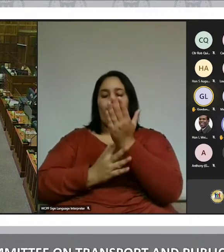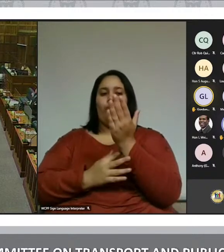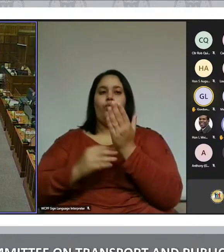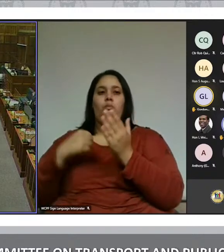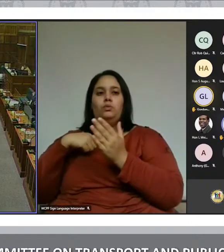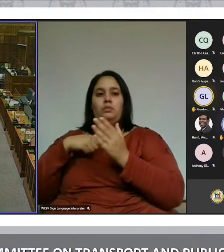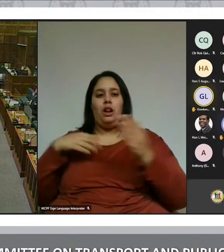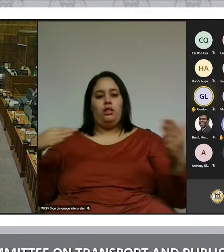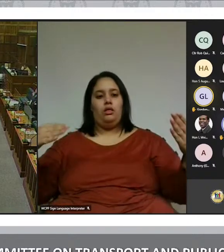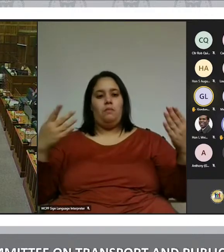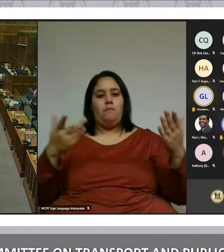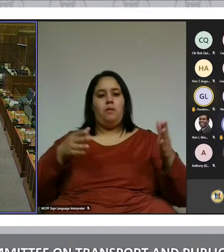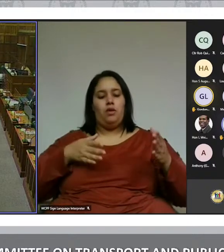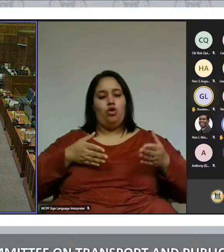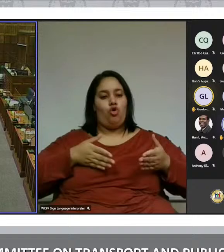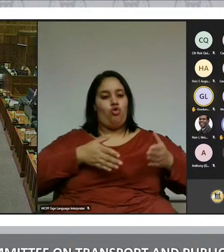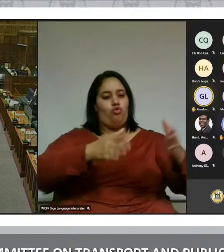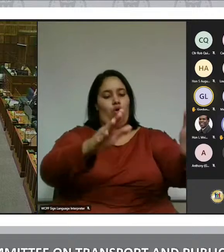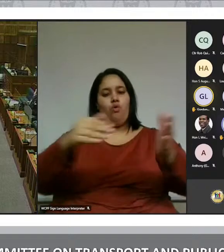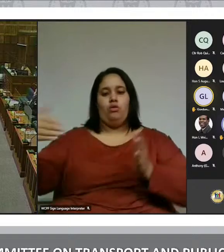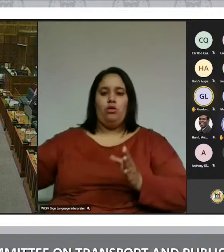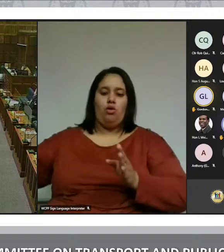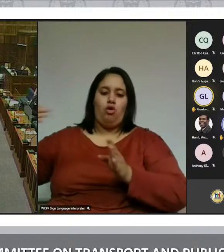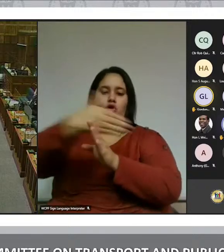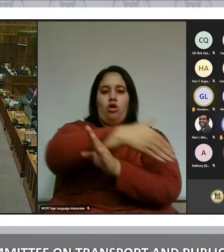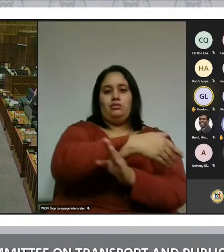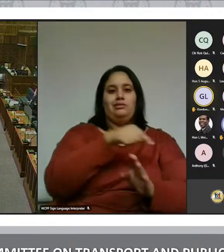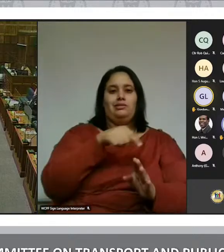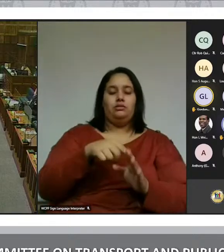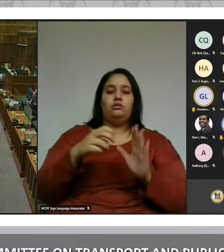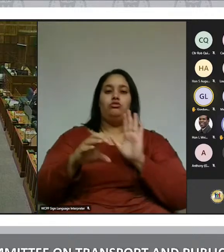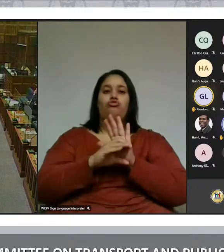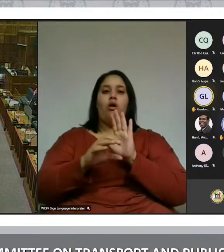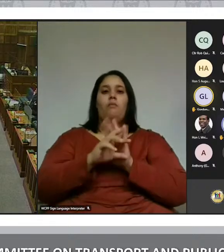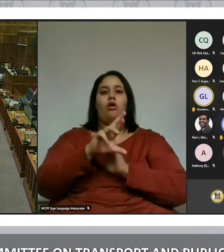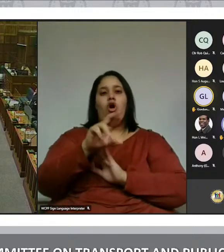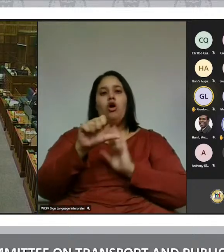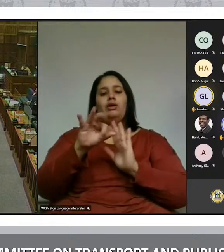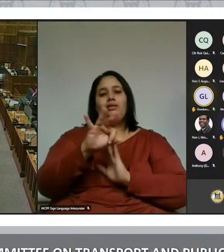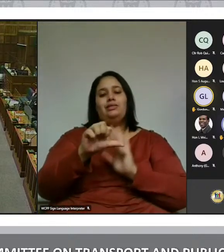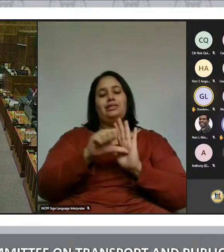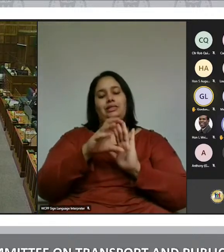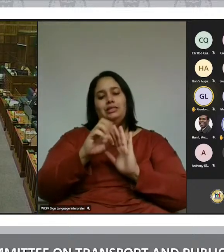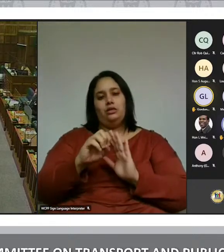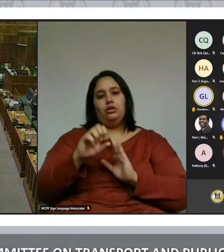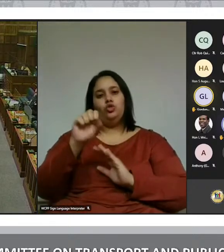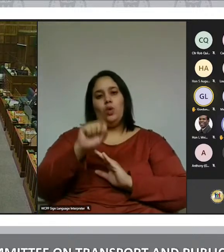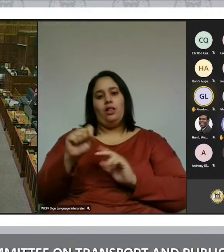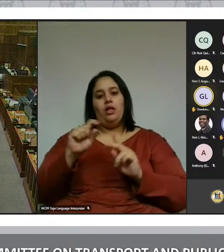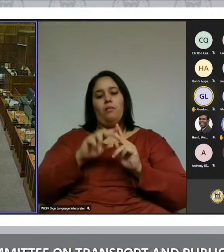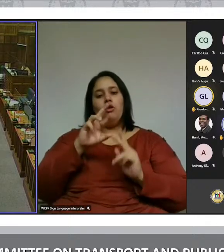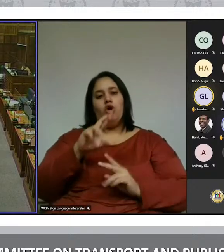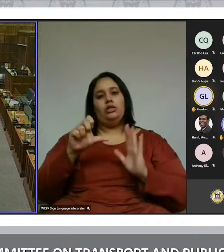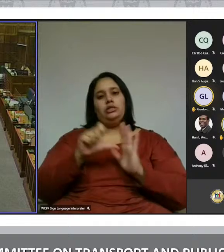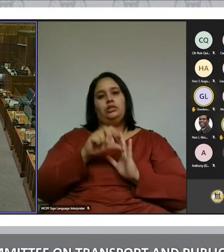municipalities. And I wanted to make the example of the R60 at Swellendam and the R62 in